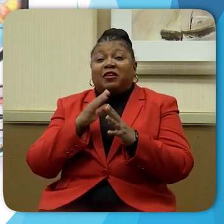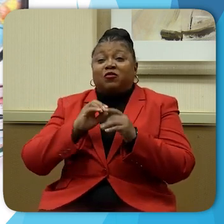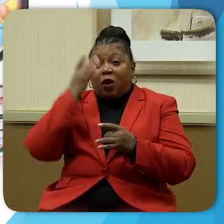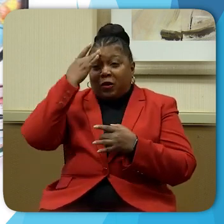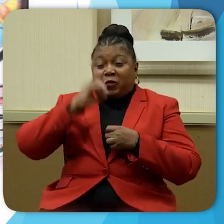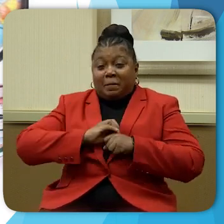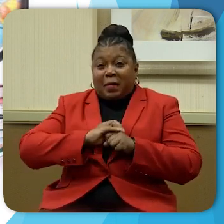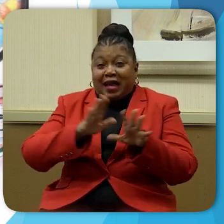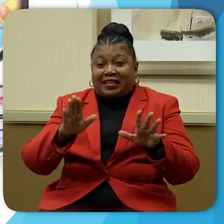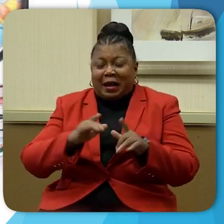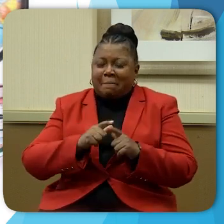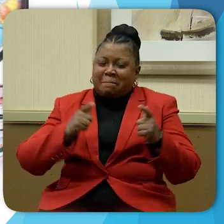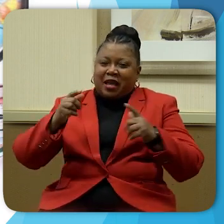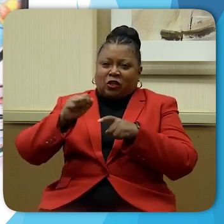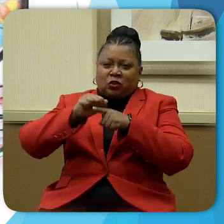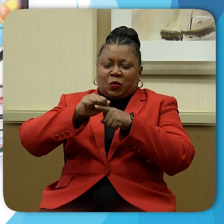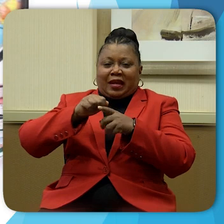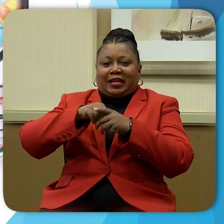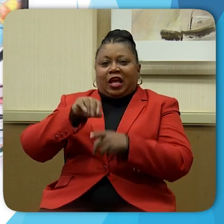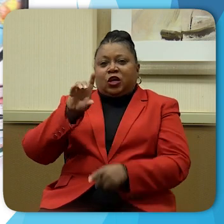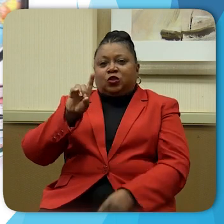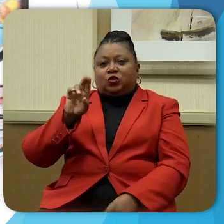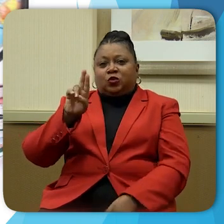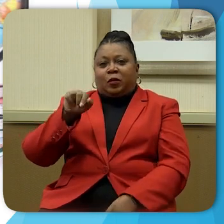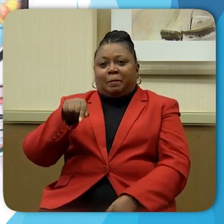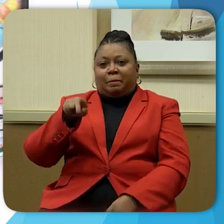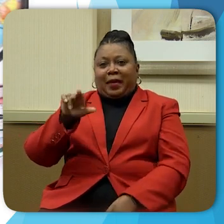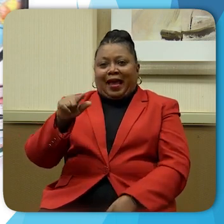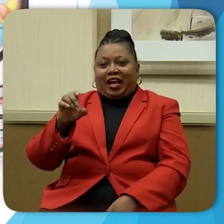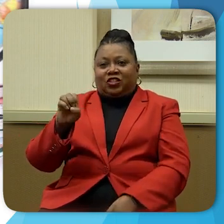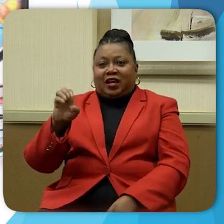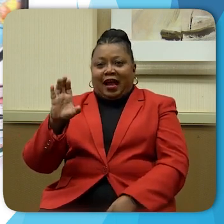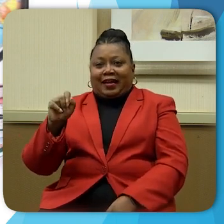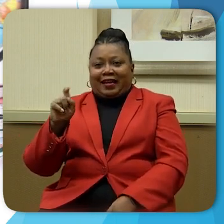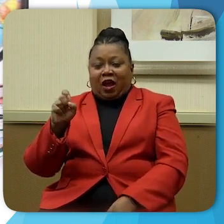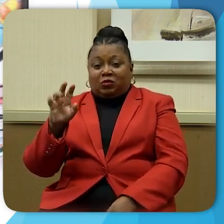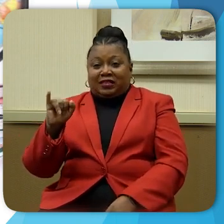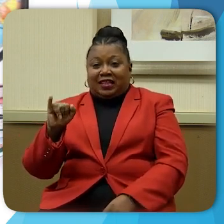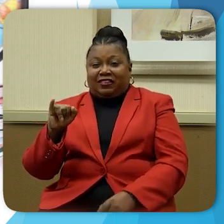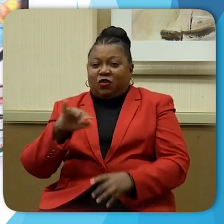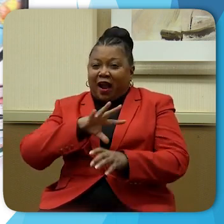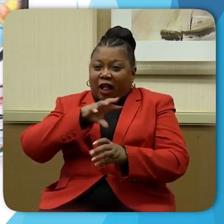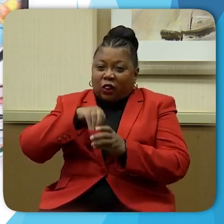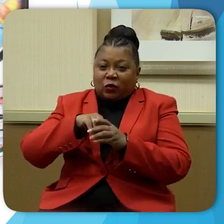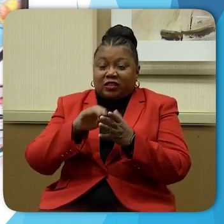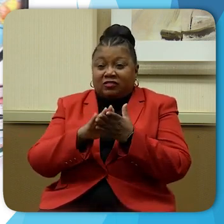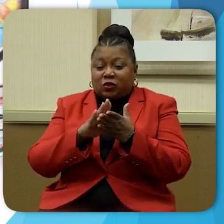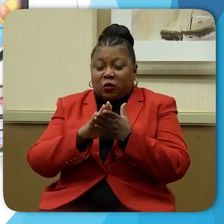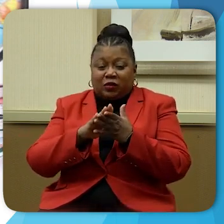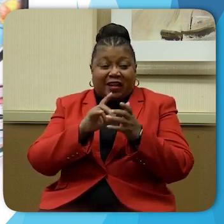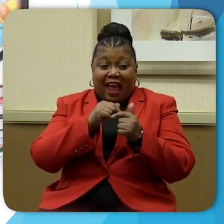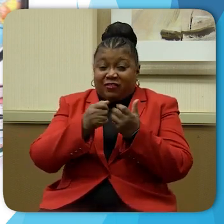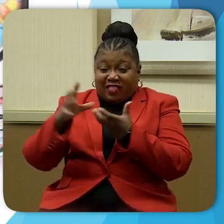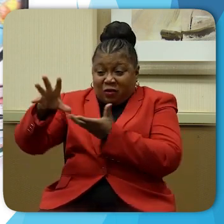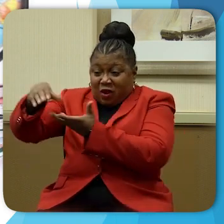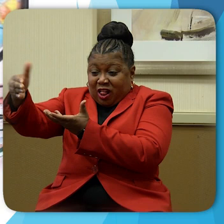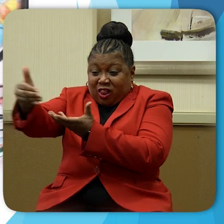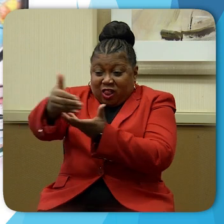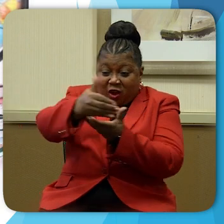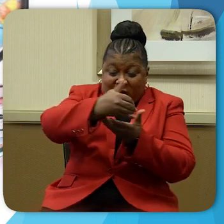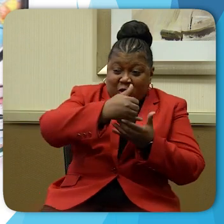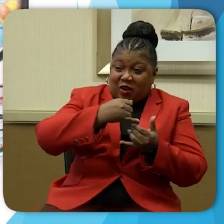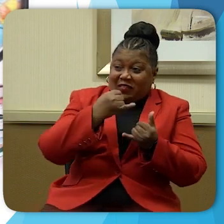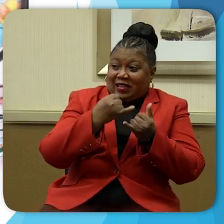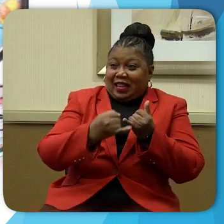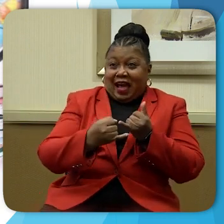big training in DuPage County called A Roadmap to Truly Inclusive Schools. So kind of taking everything we've learned over the